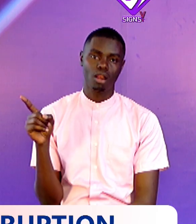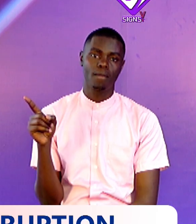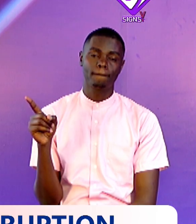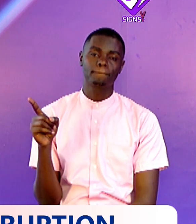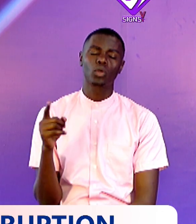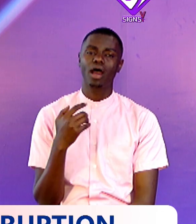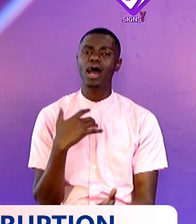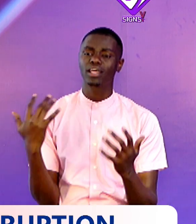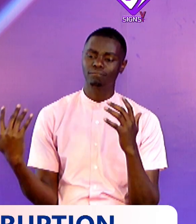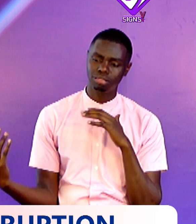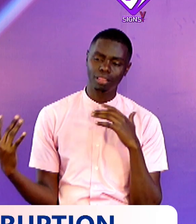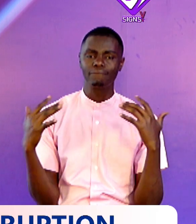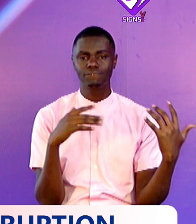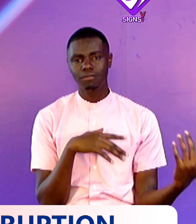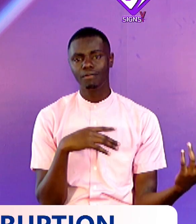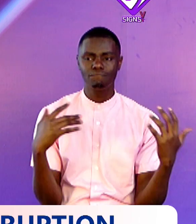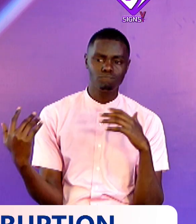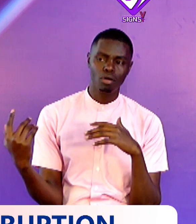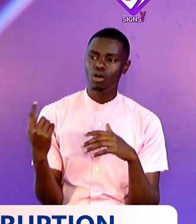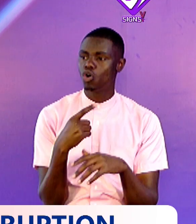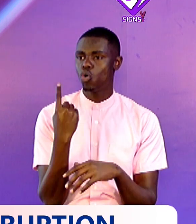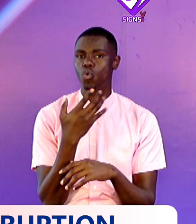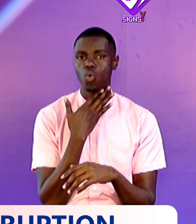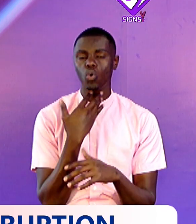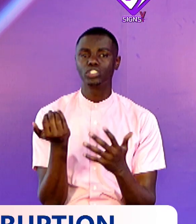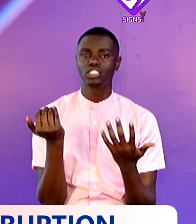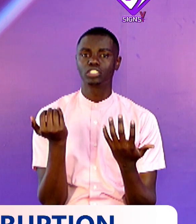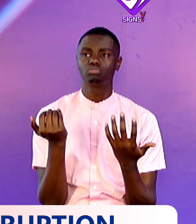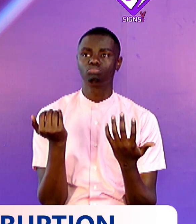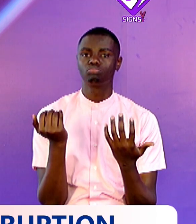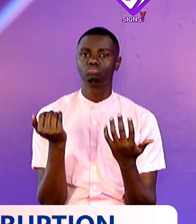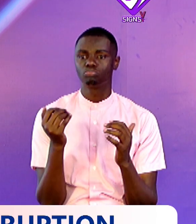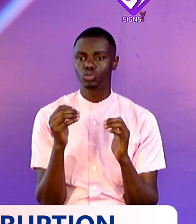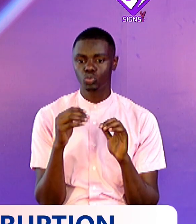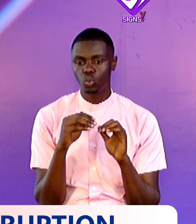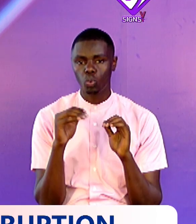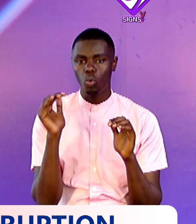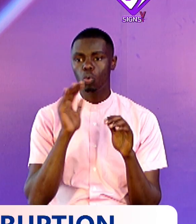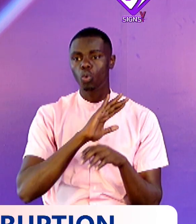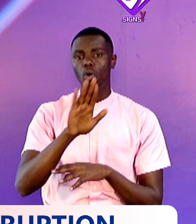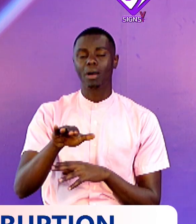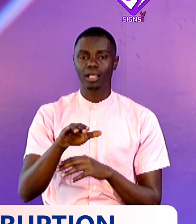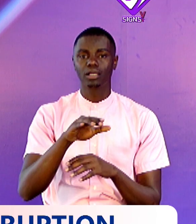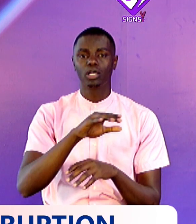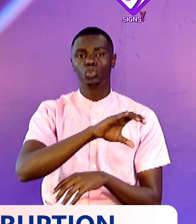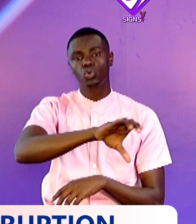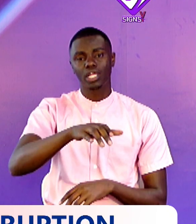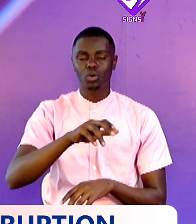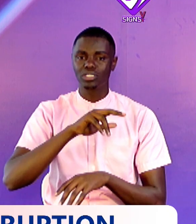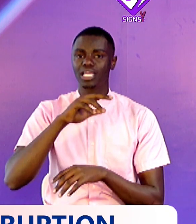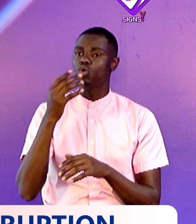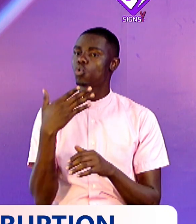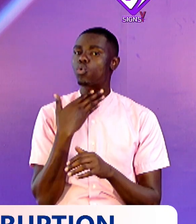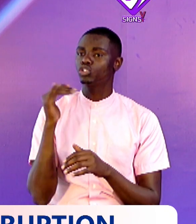there's been that push and pull. Who wants to come down to the county and who wants to stay in the nation? But the truth